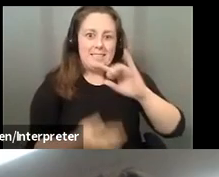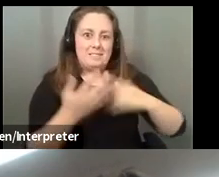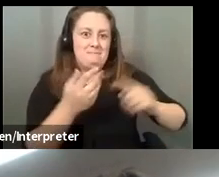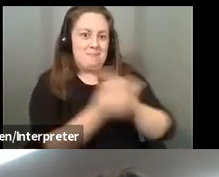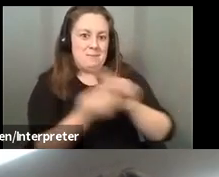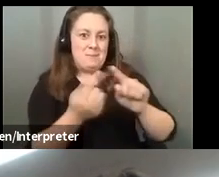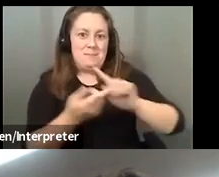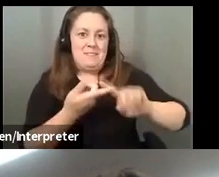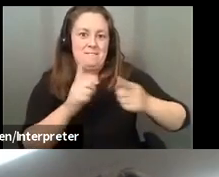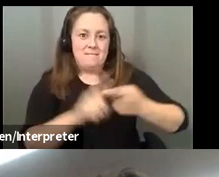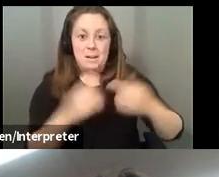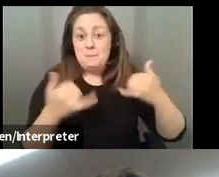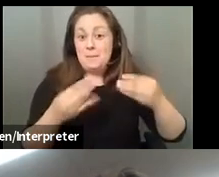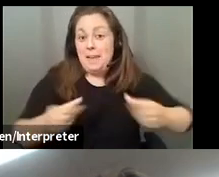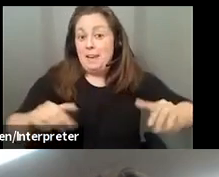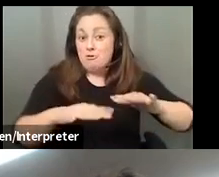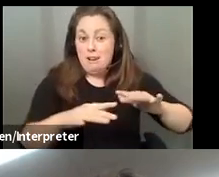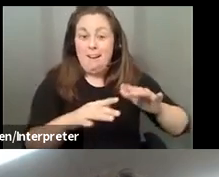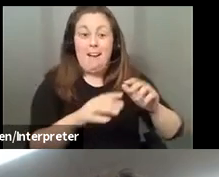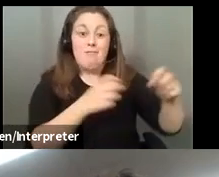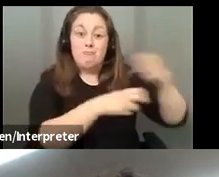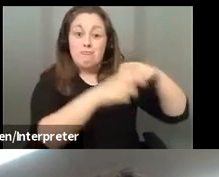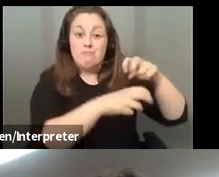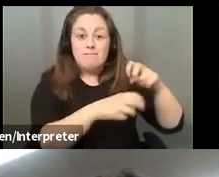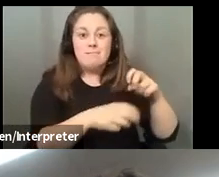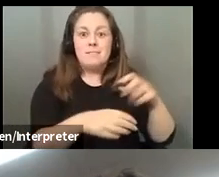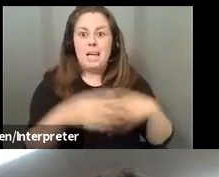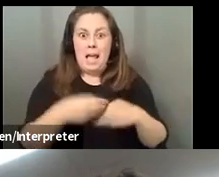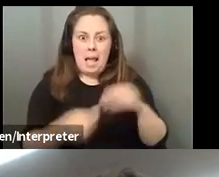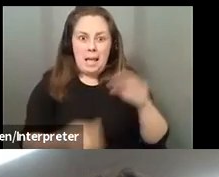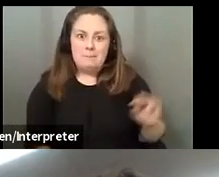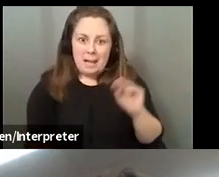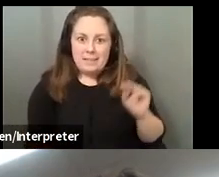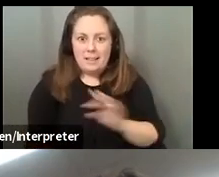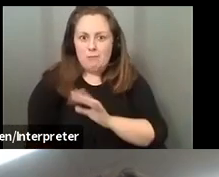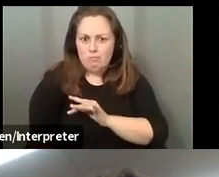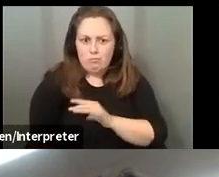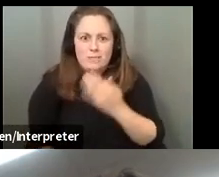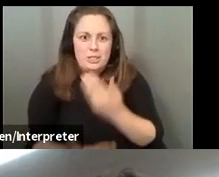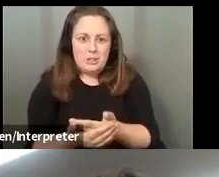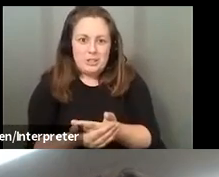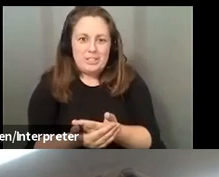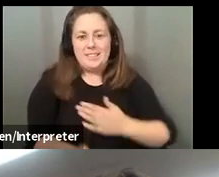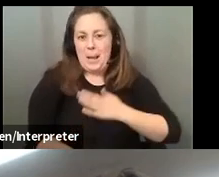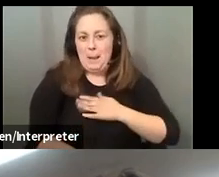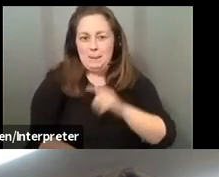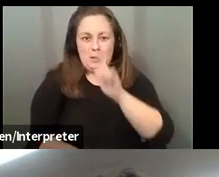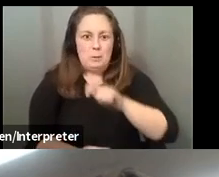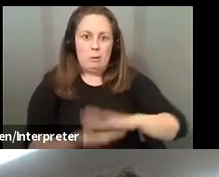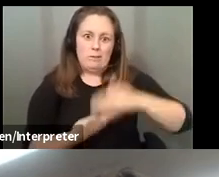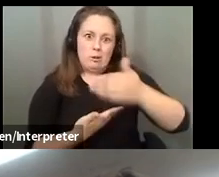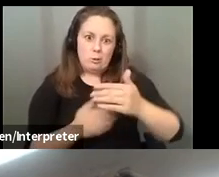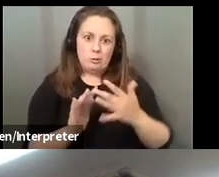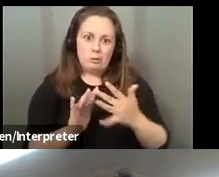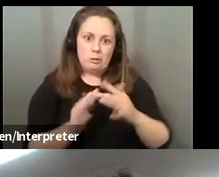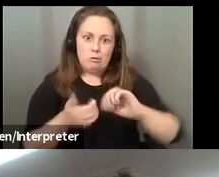the playground now. Monday was also added. It's really good. They said, I'm happy we don't have to learn remotely anymore.